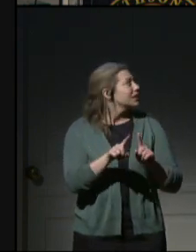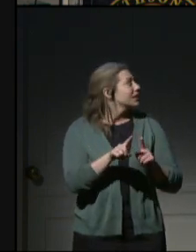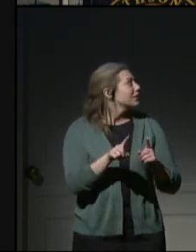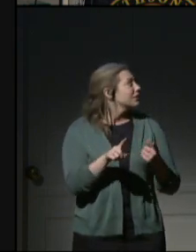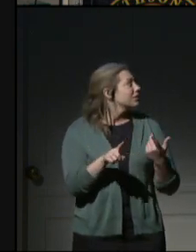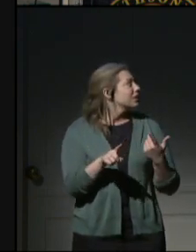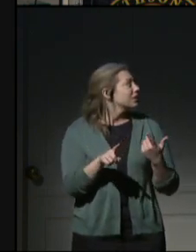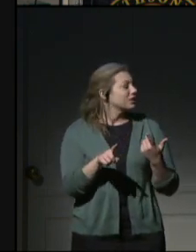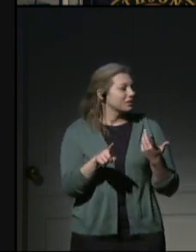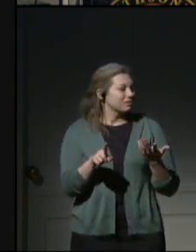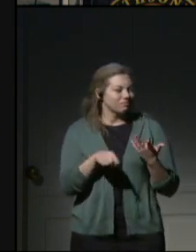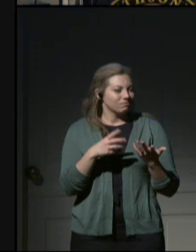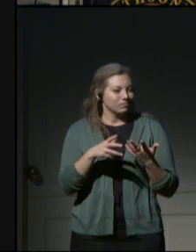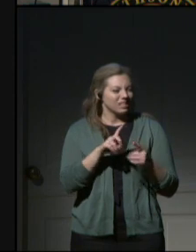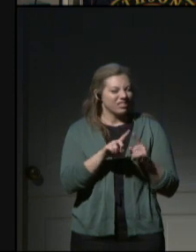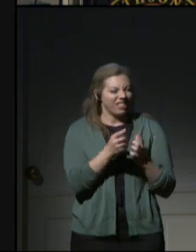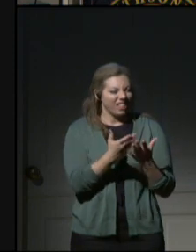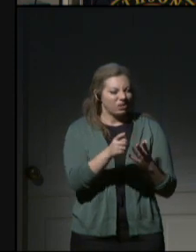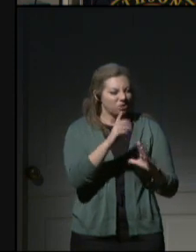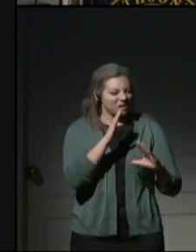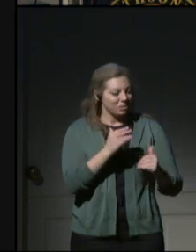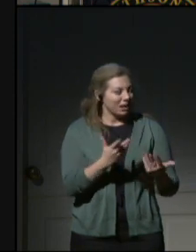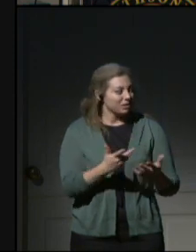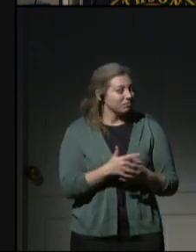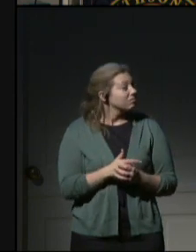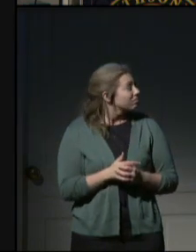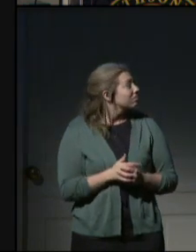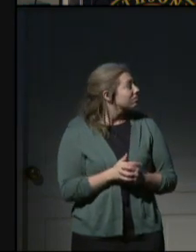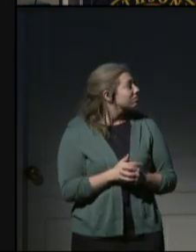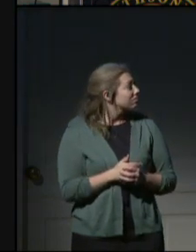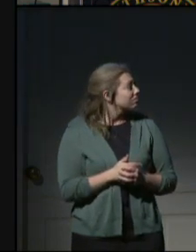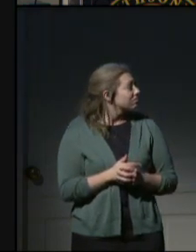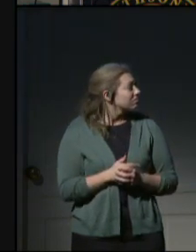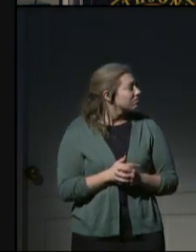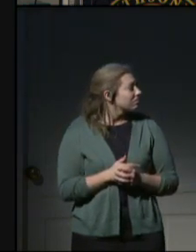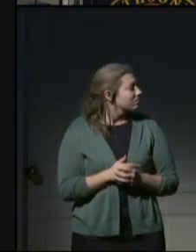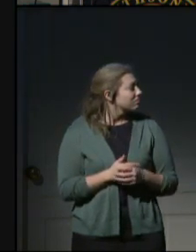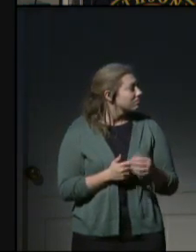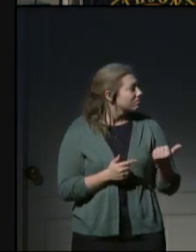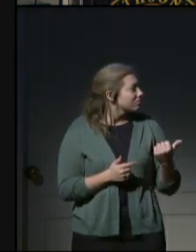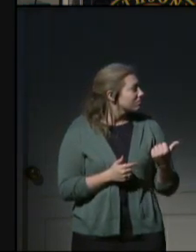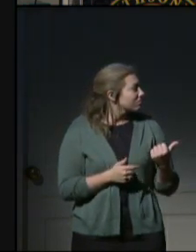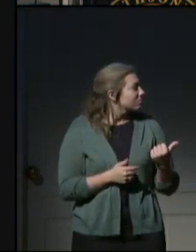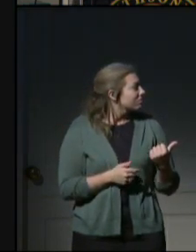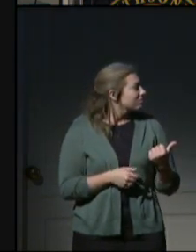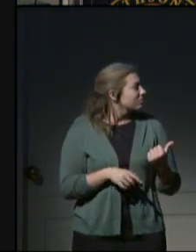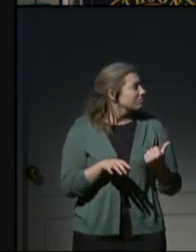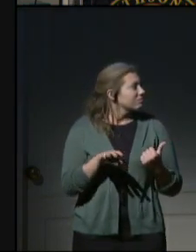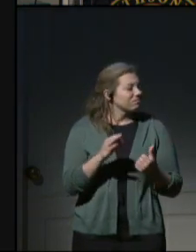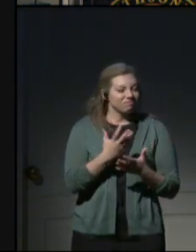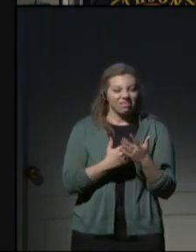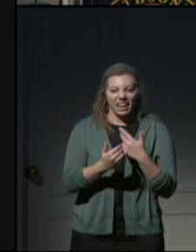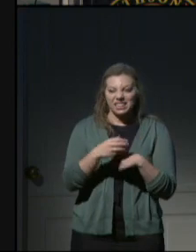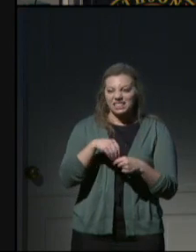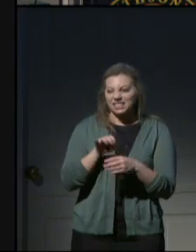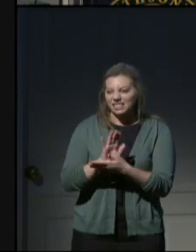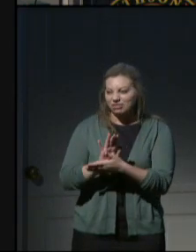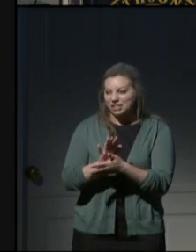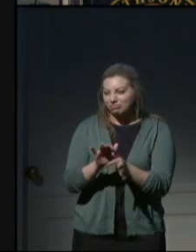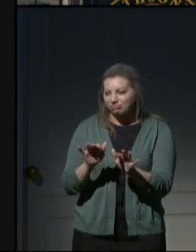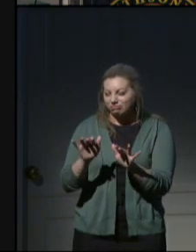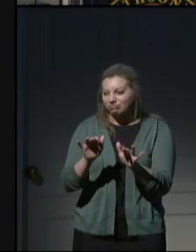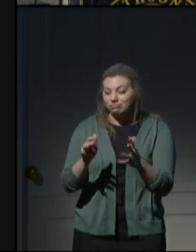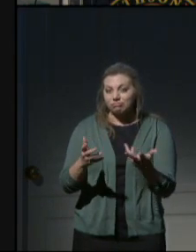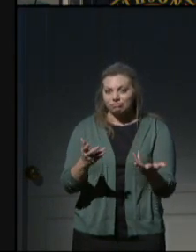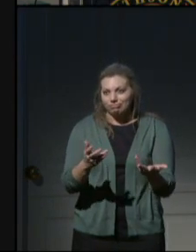of, things that you expect. Okay, so finding hands in videos,